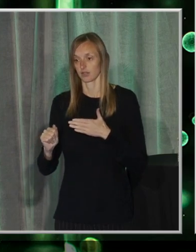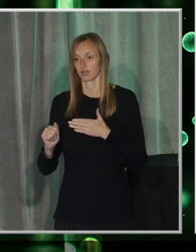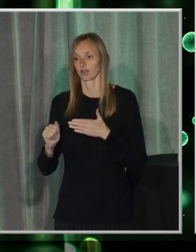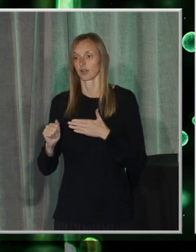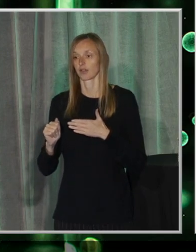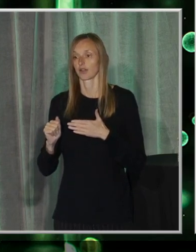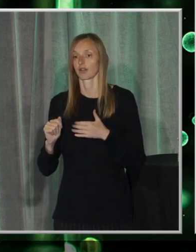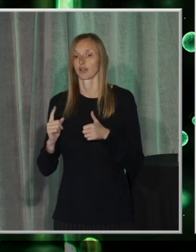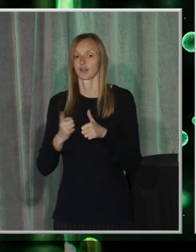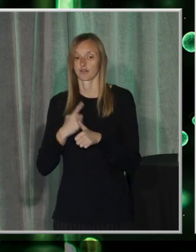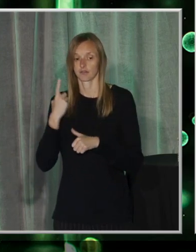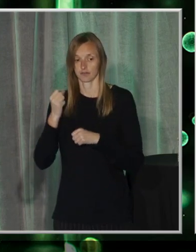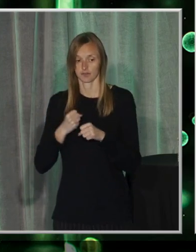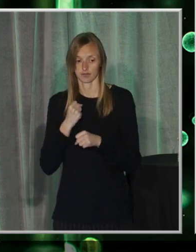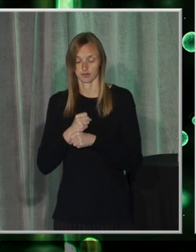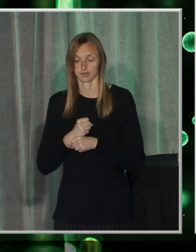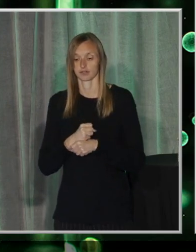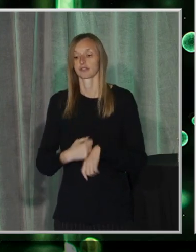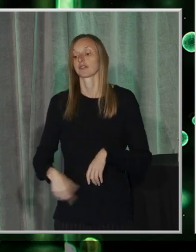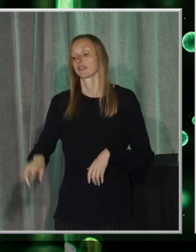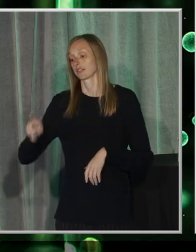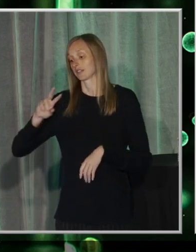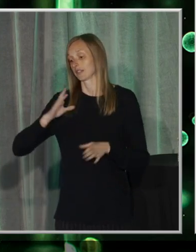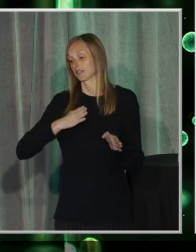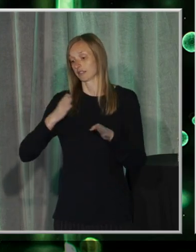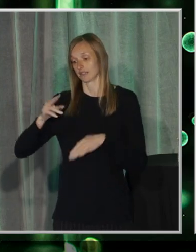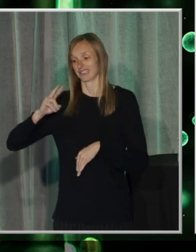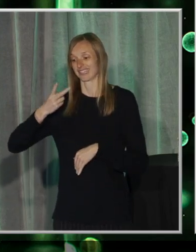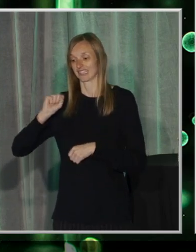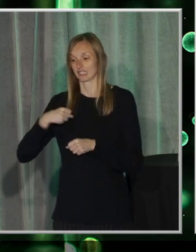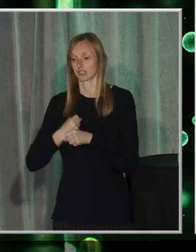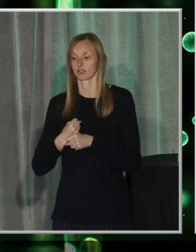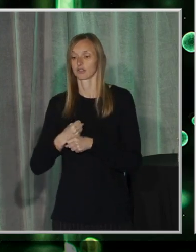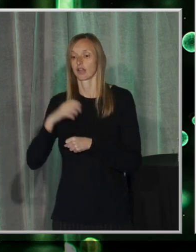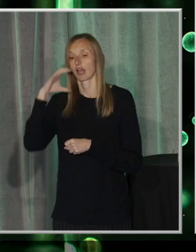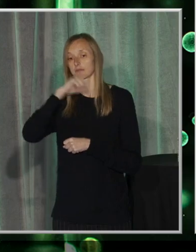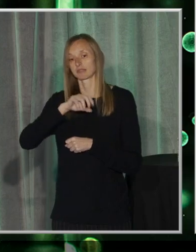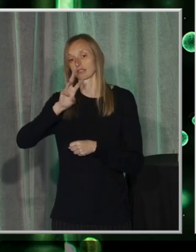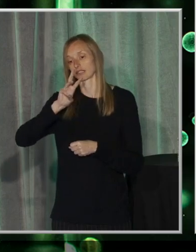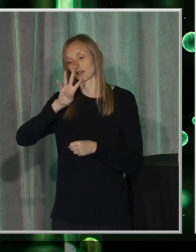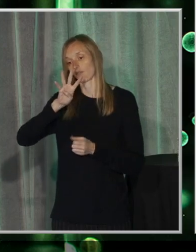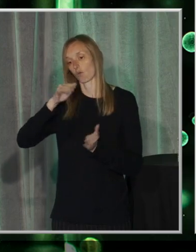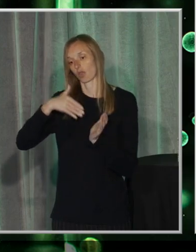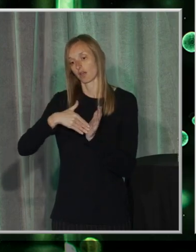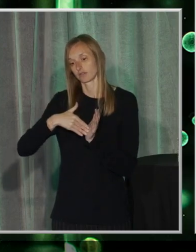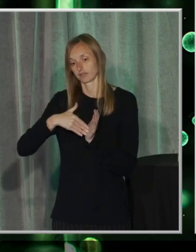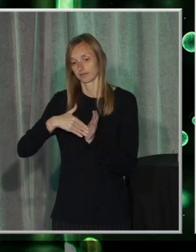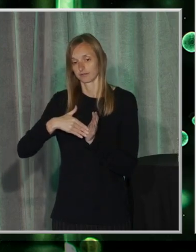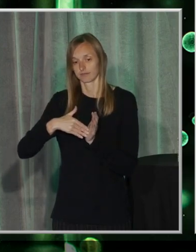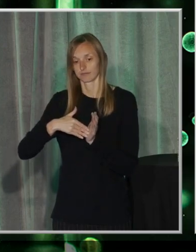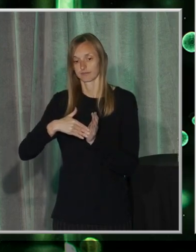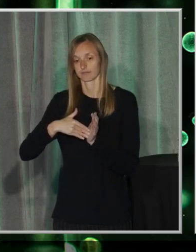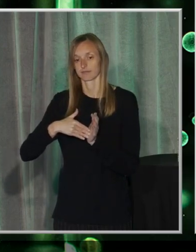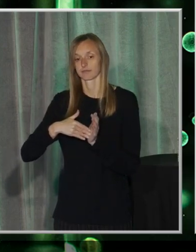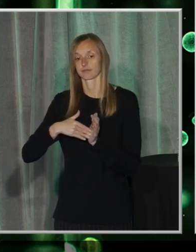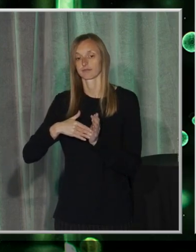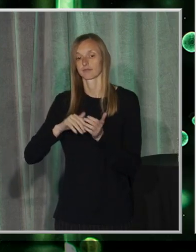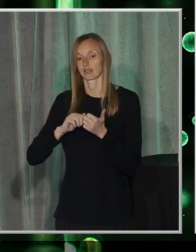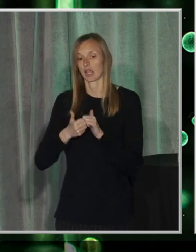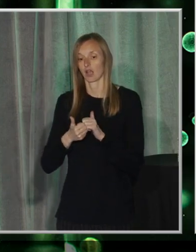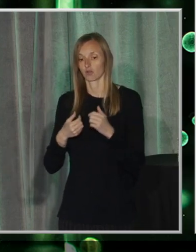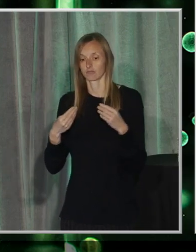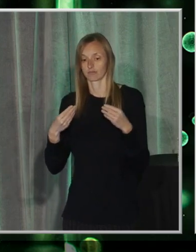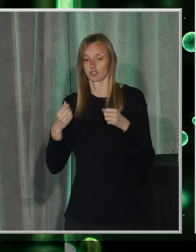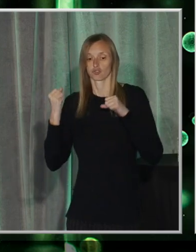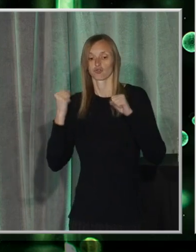That's the first year. Then the second year it will be 64. This will be through